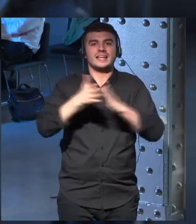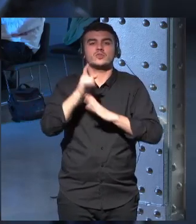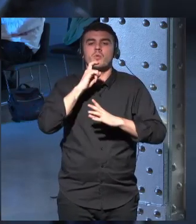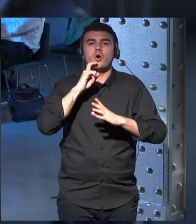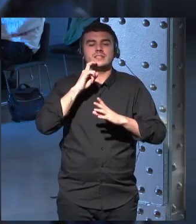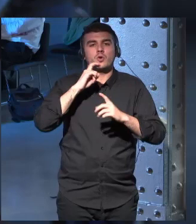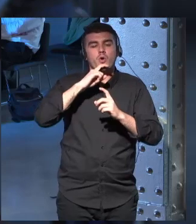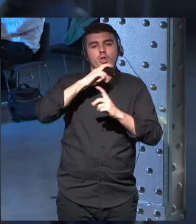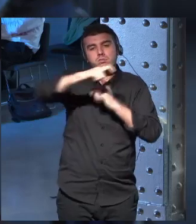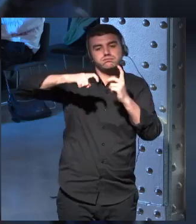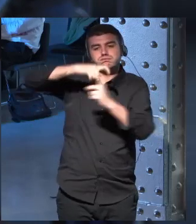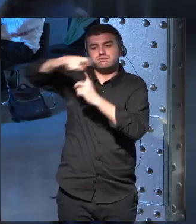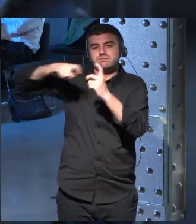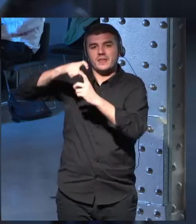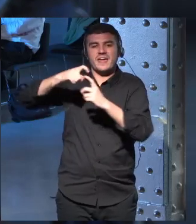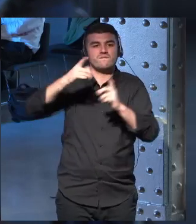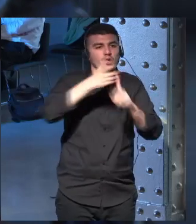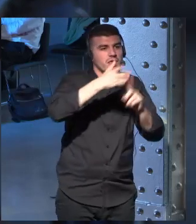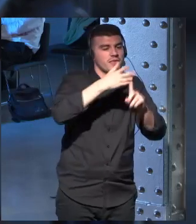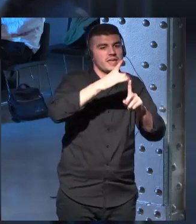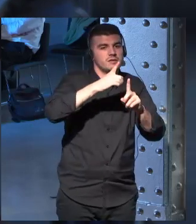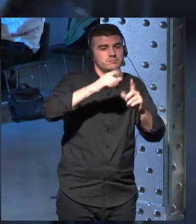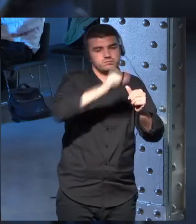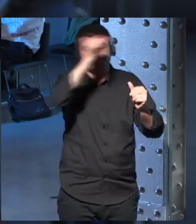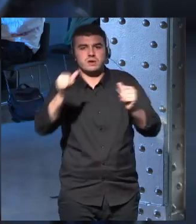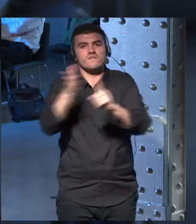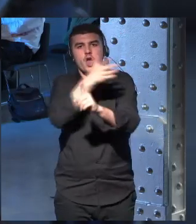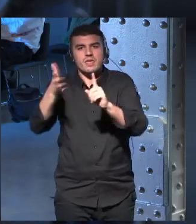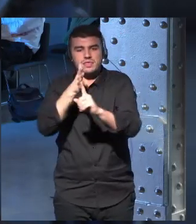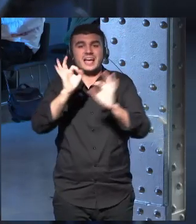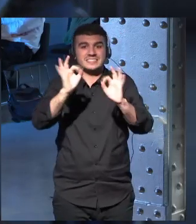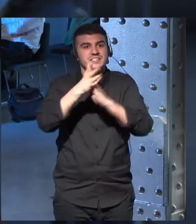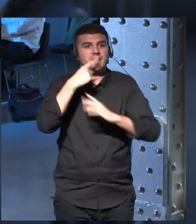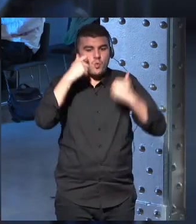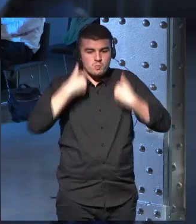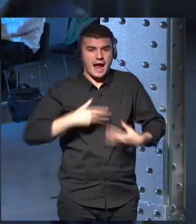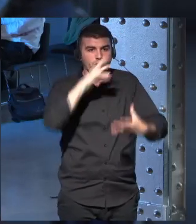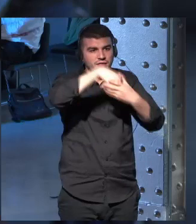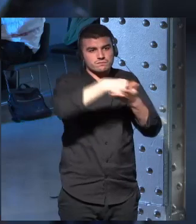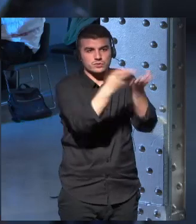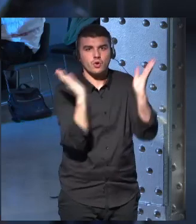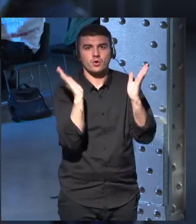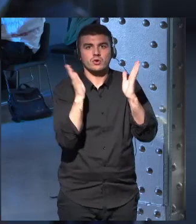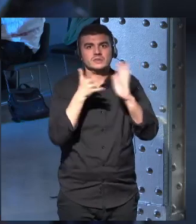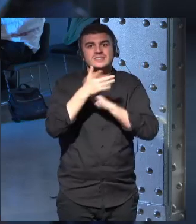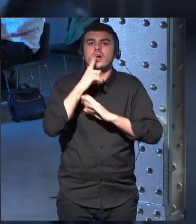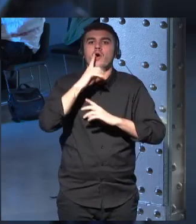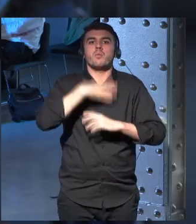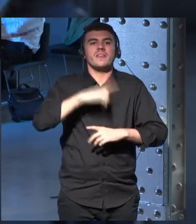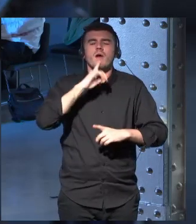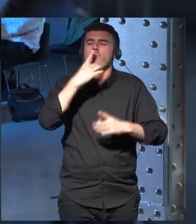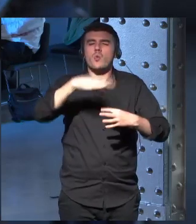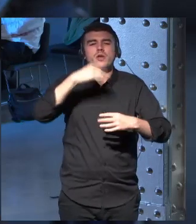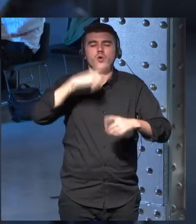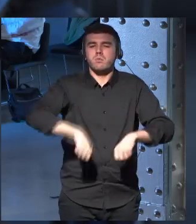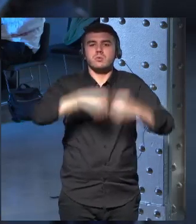societies can be broken only by exemplary self-sacrifice of the kind that Jesus preached and